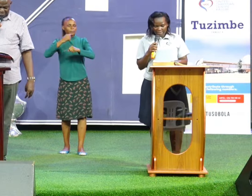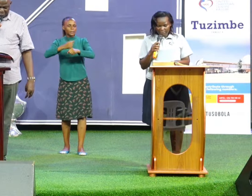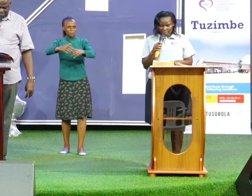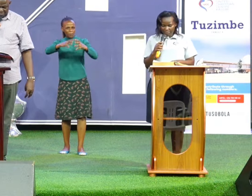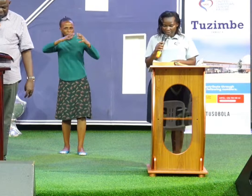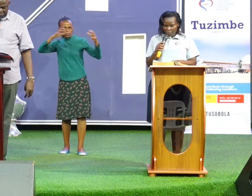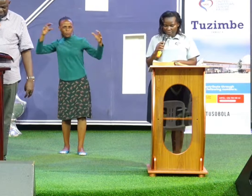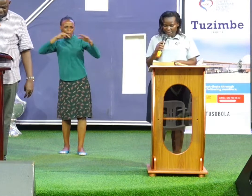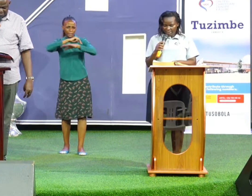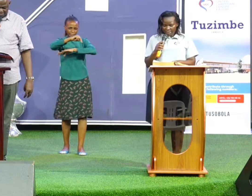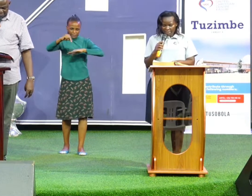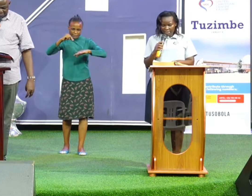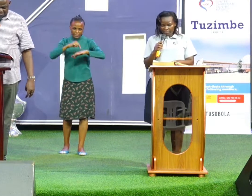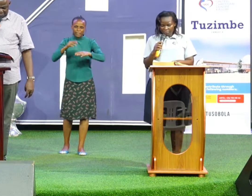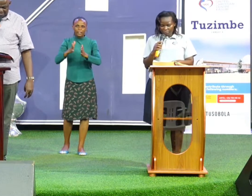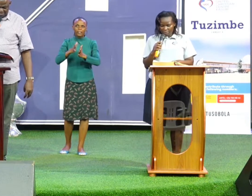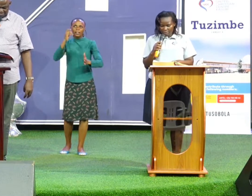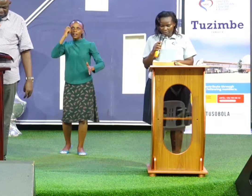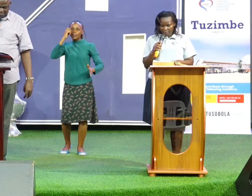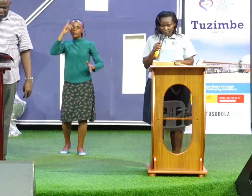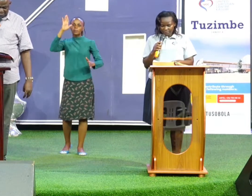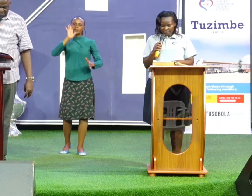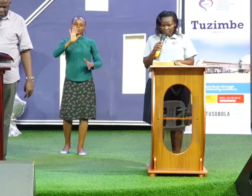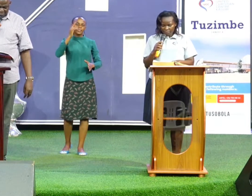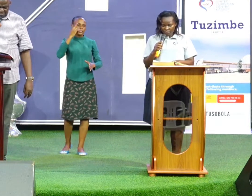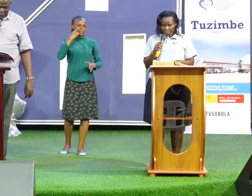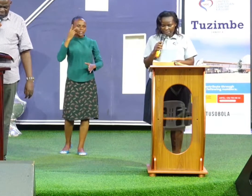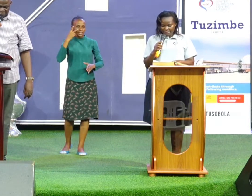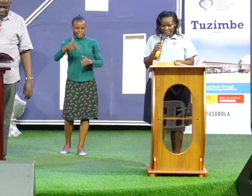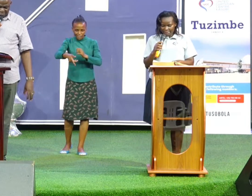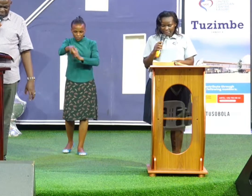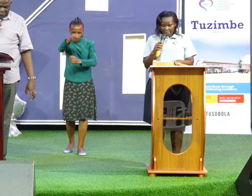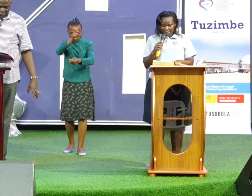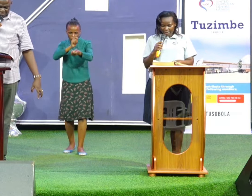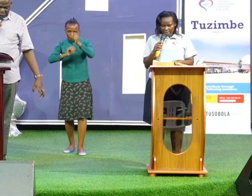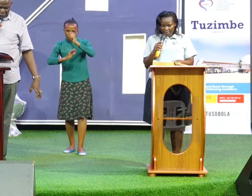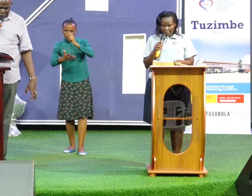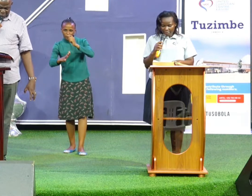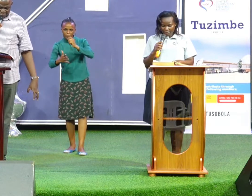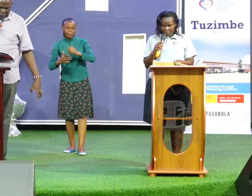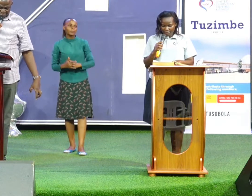Katonda n'azibula amaaso ge n'alaba oluzzi lw'amazzi